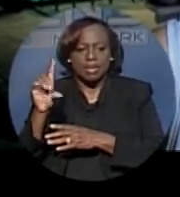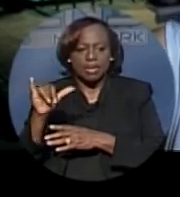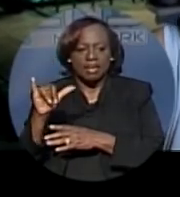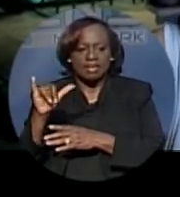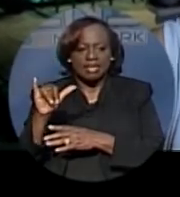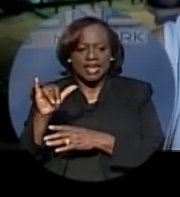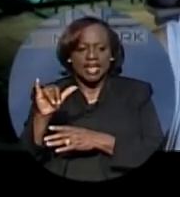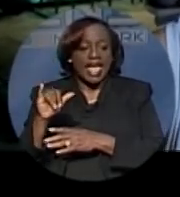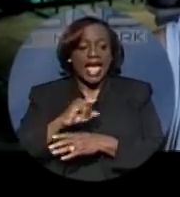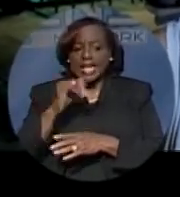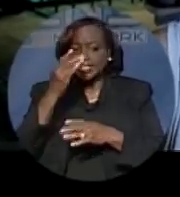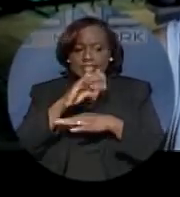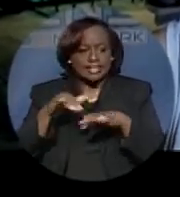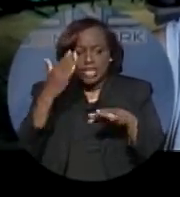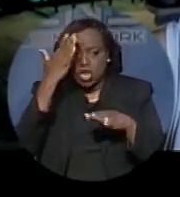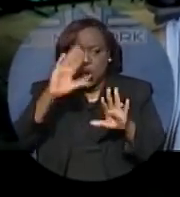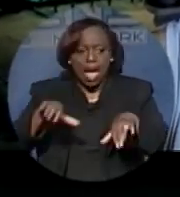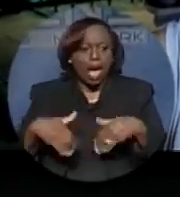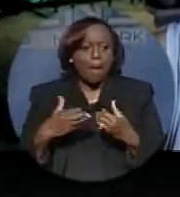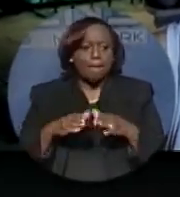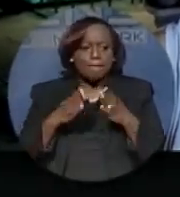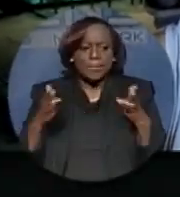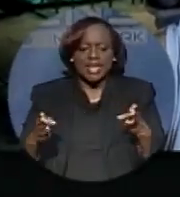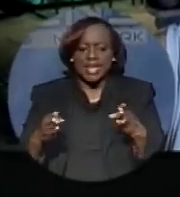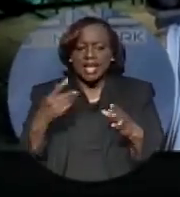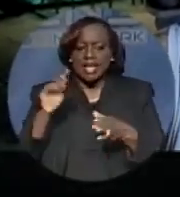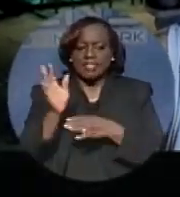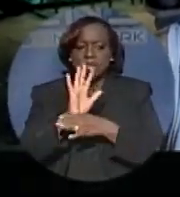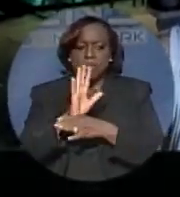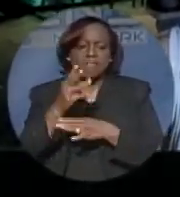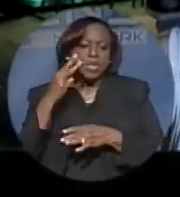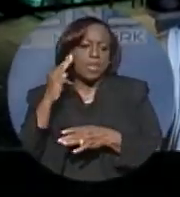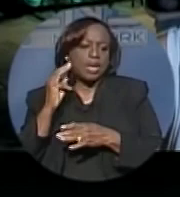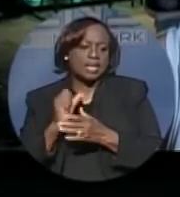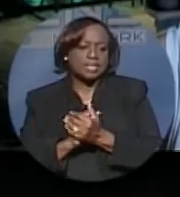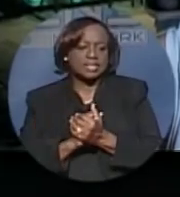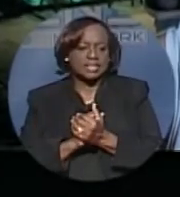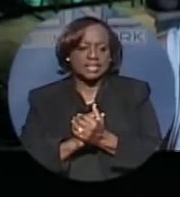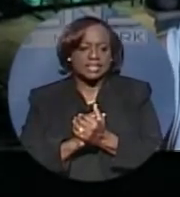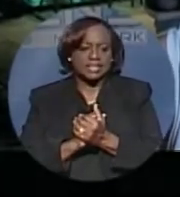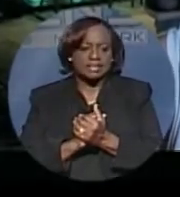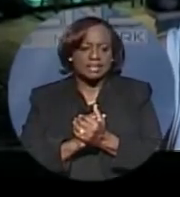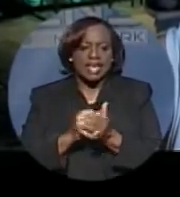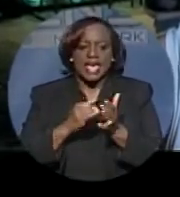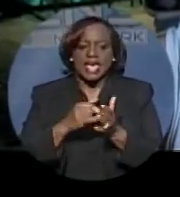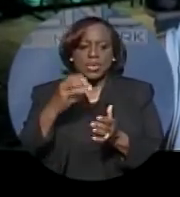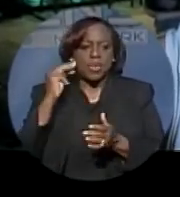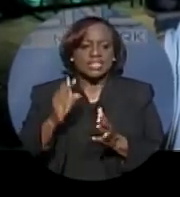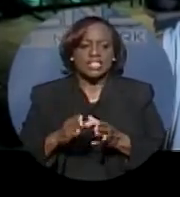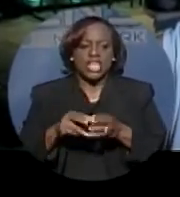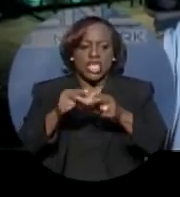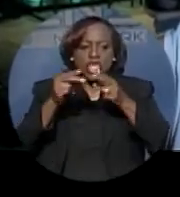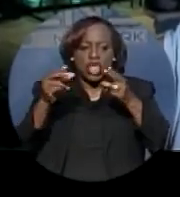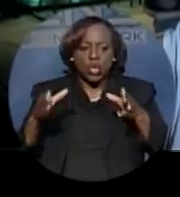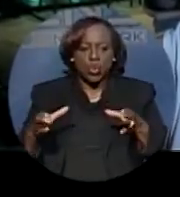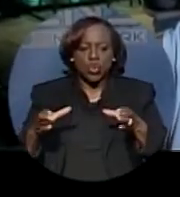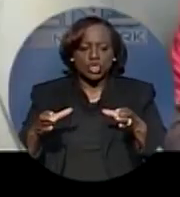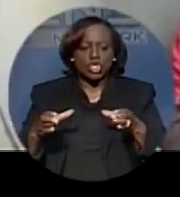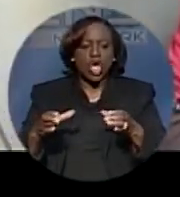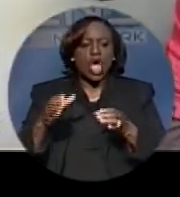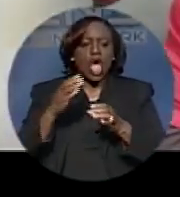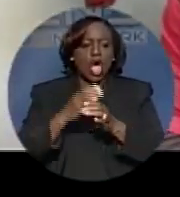know it was Bobby Kennedy. I didn't know all these huge American and Italian actors and actresses were in it. So it was a huge